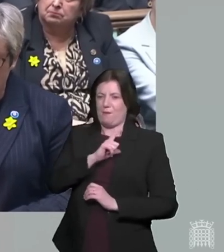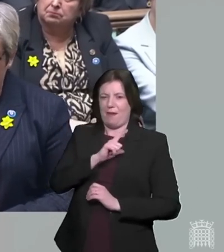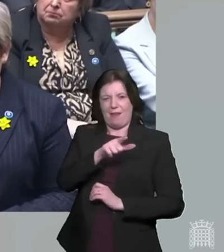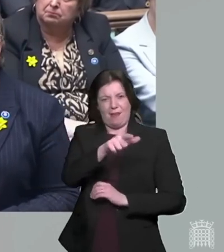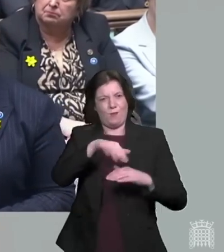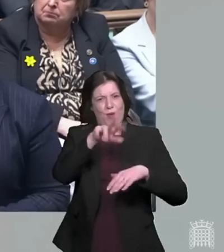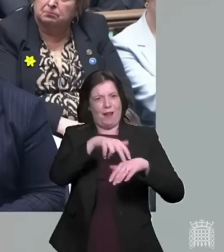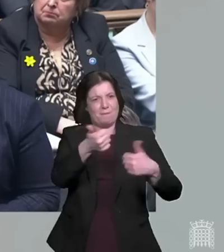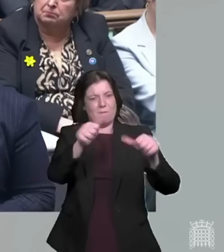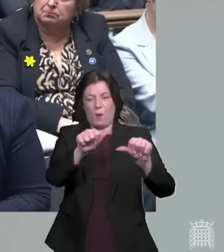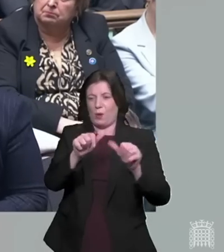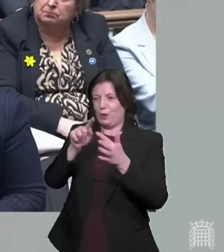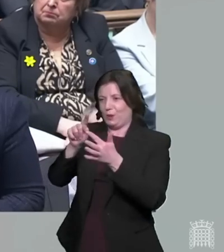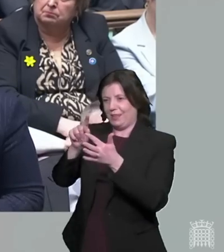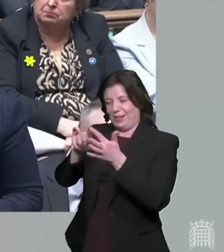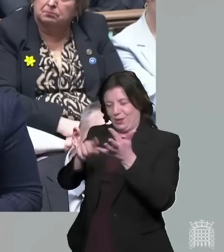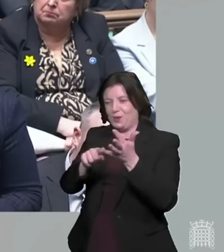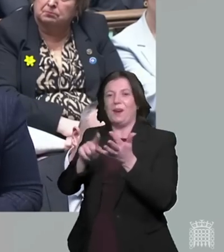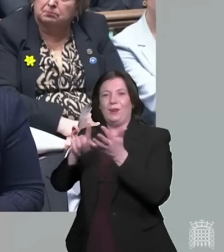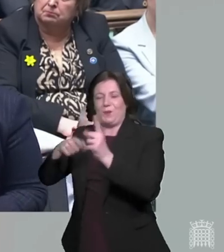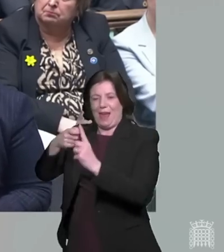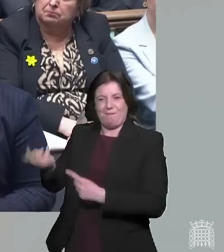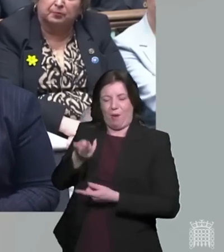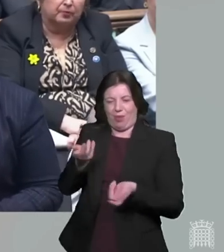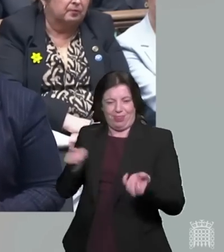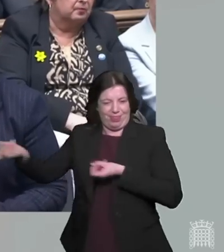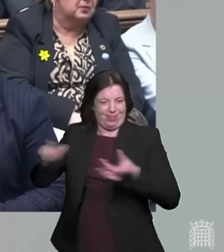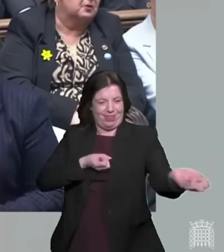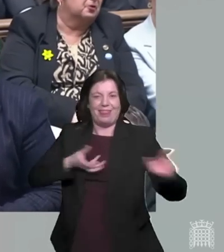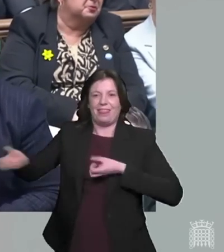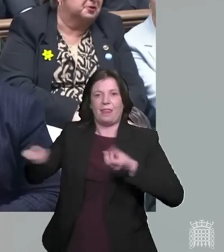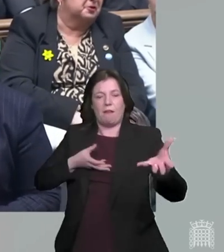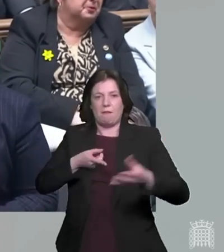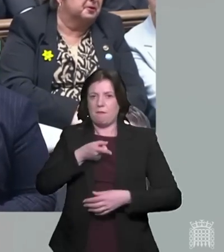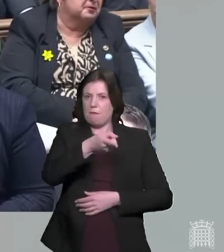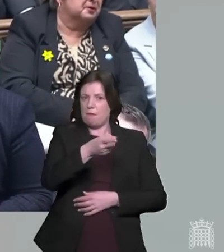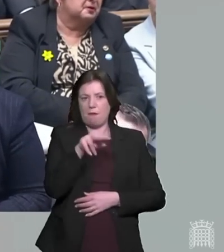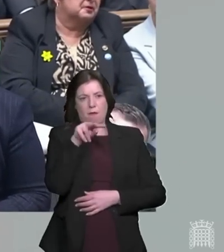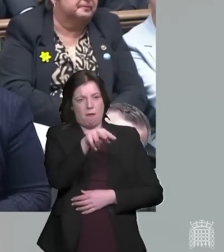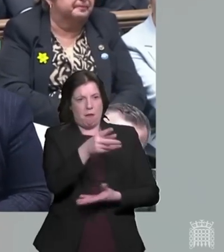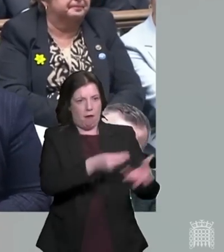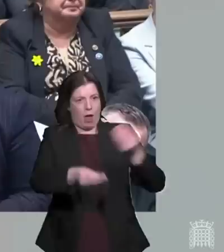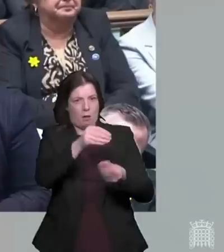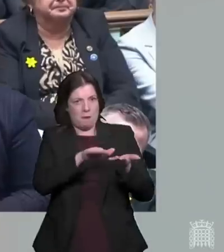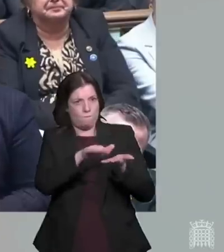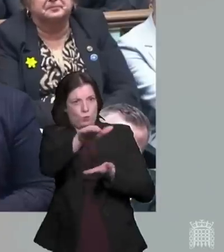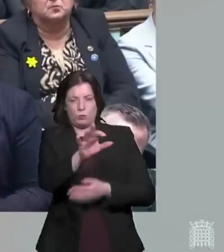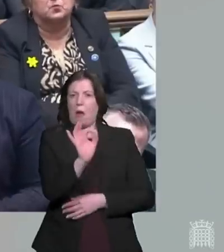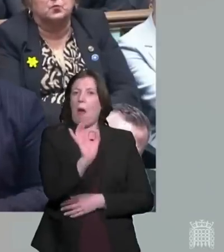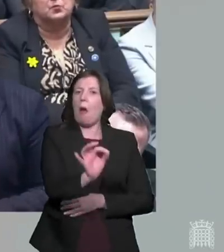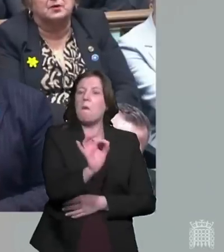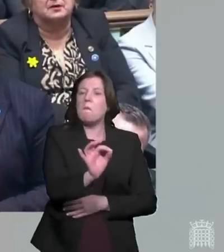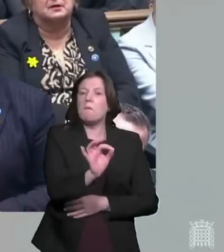UK and the EU markets. And he said that this makes it the world's most exciting economic zone. So